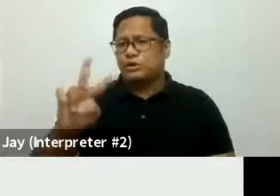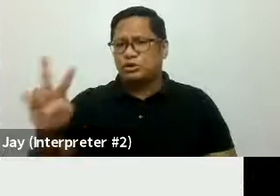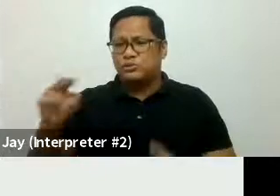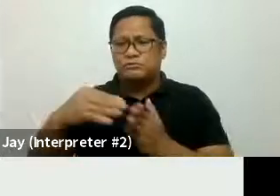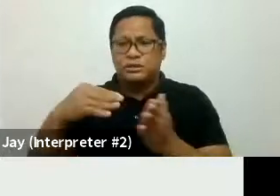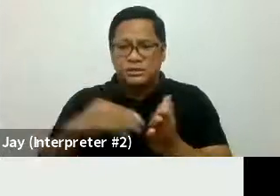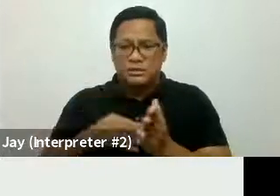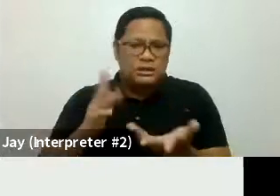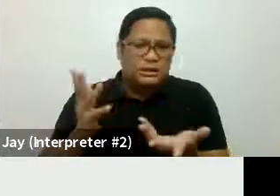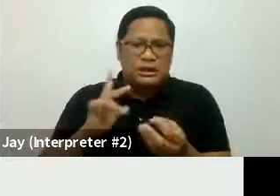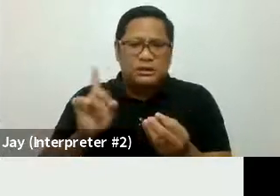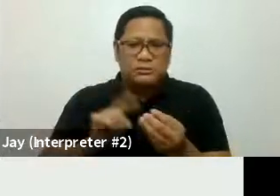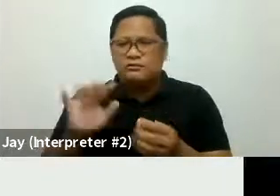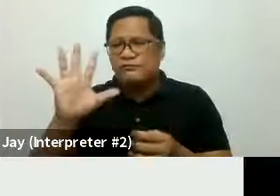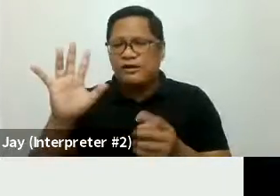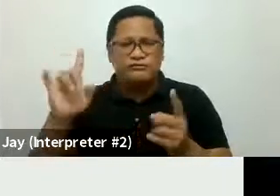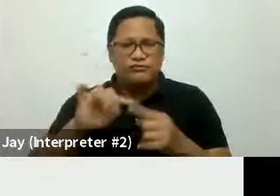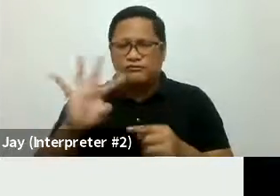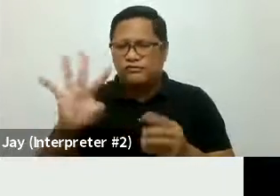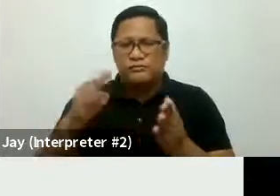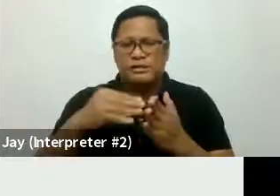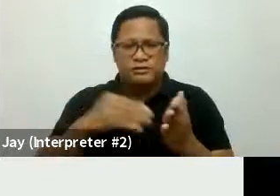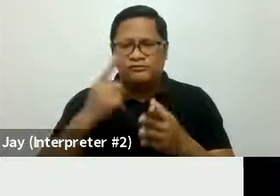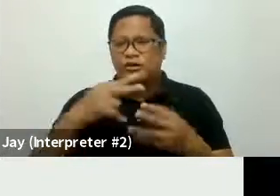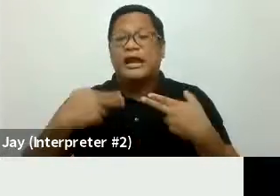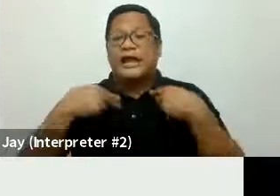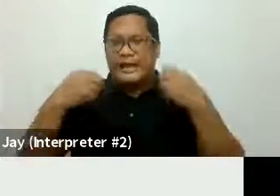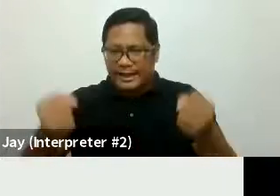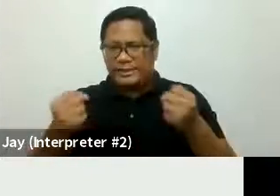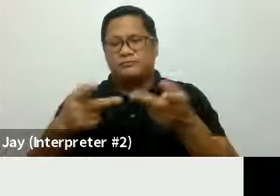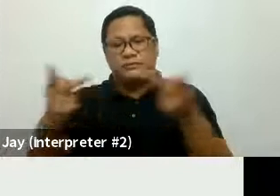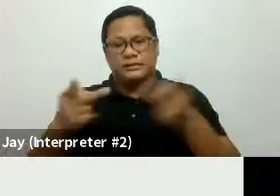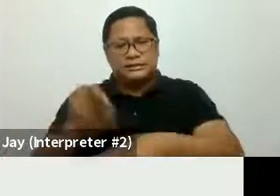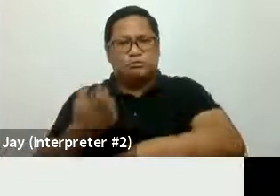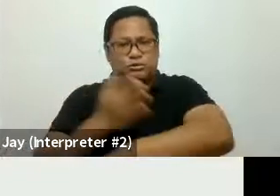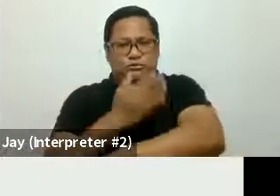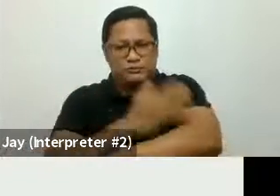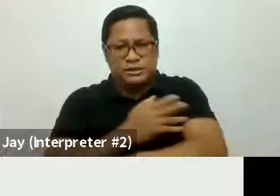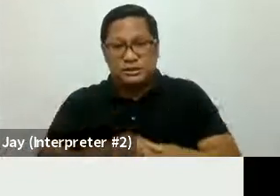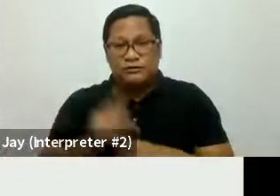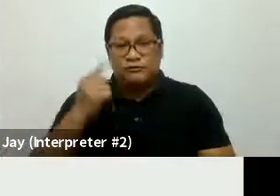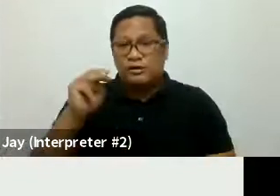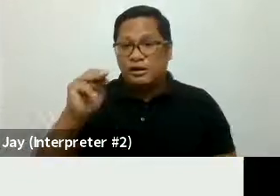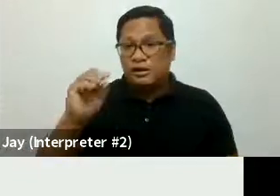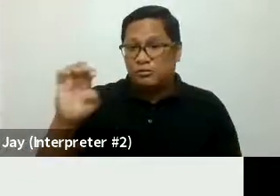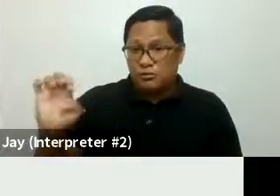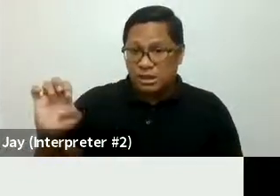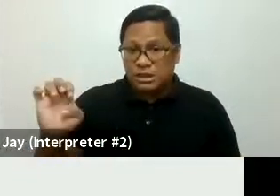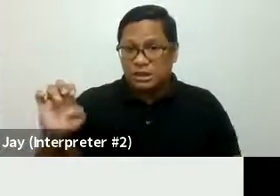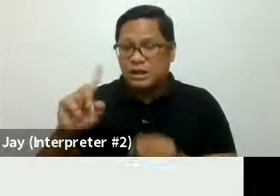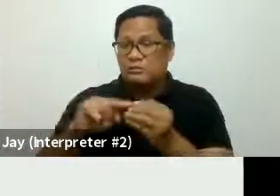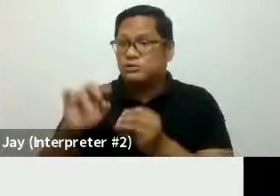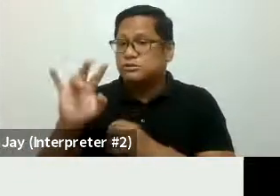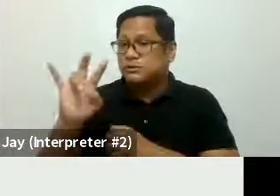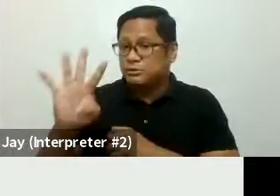around 4 to 5 billion is for health facility enhancement. As for the MOE, the proposed is around